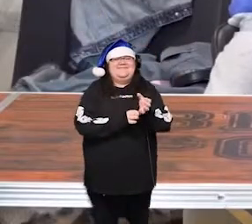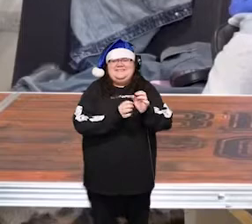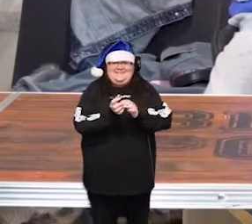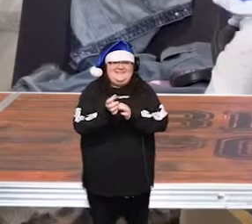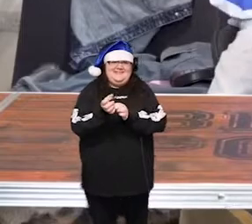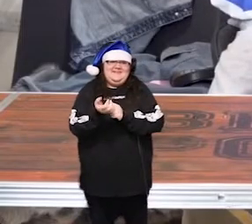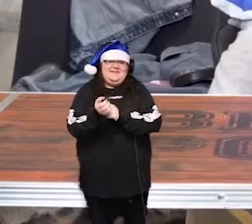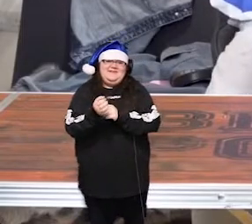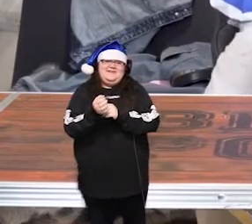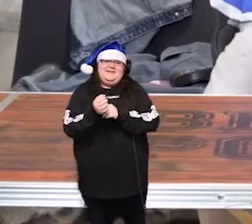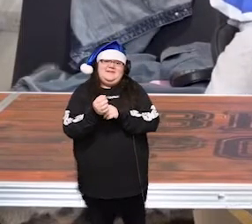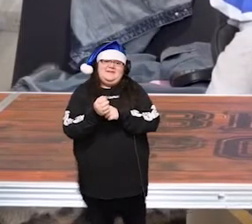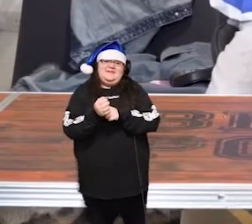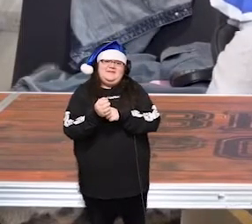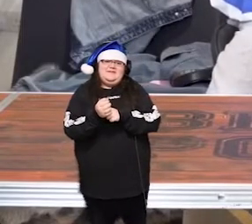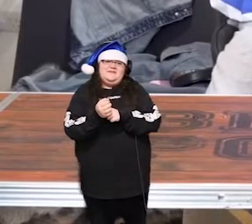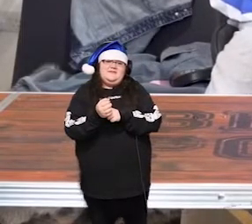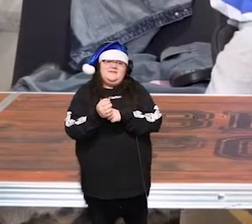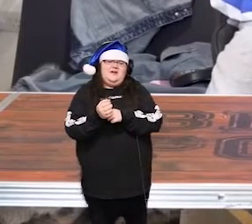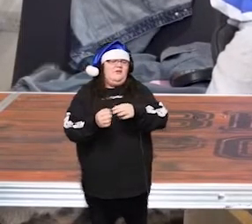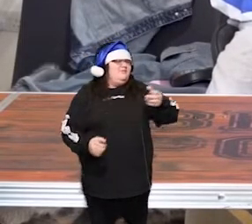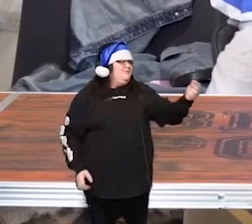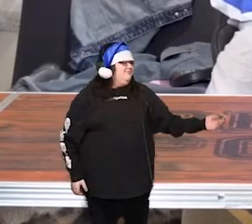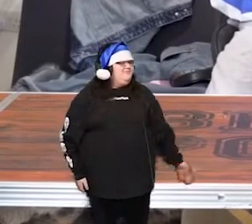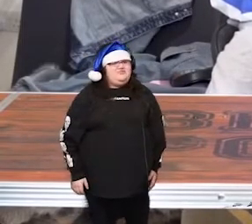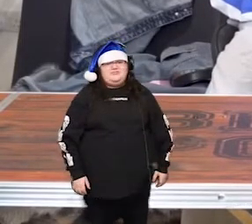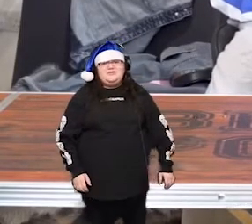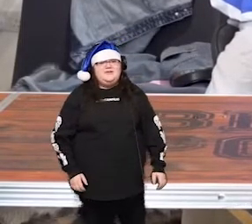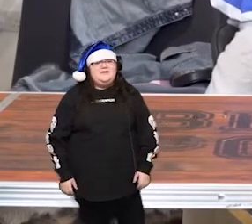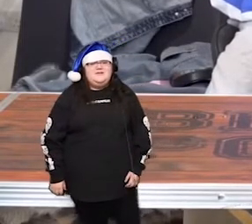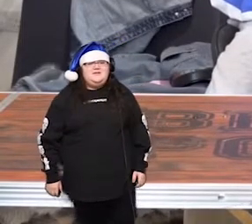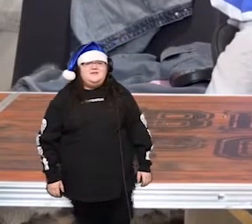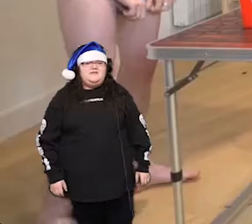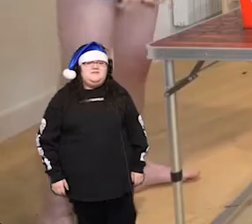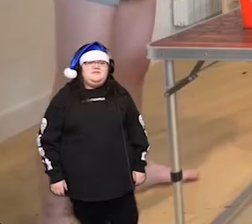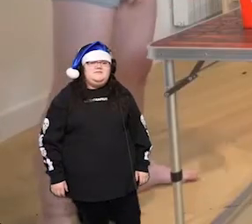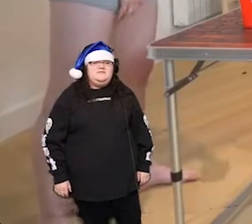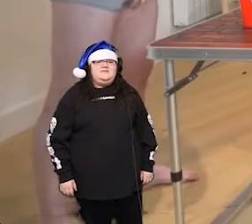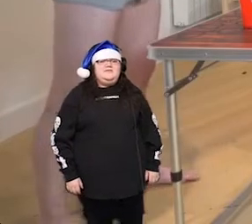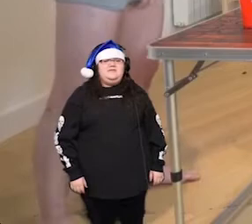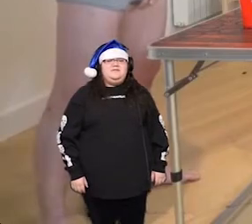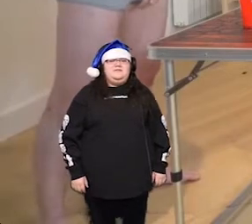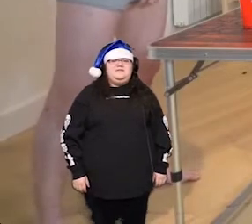name of the person who founded Twitter? Oh. Me.